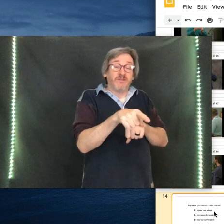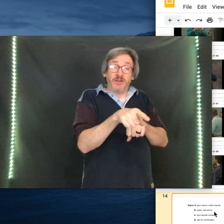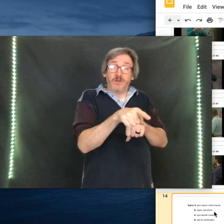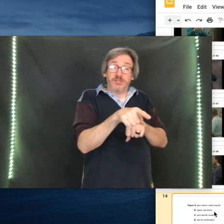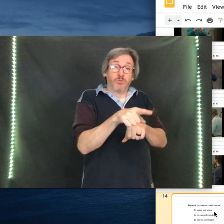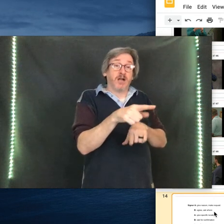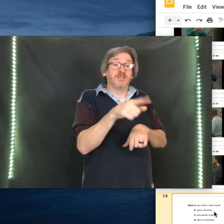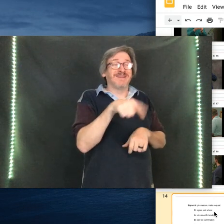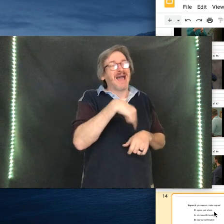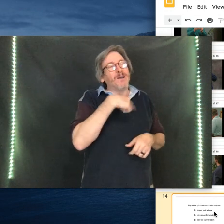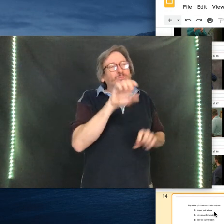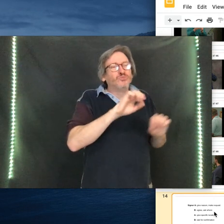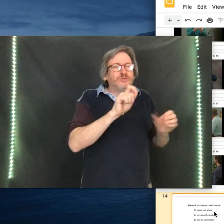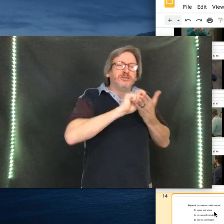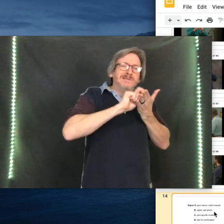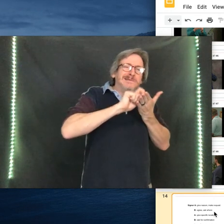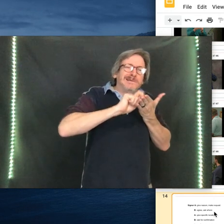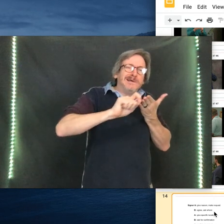The video we just watched.